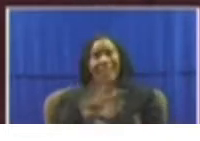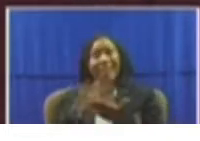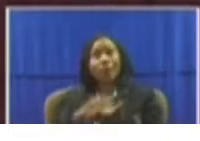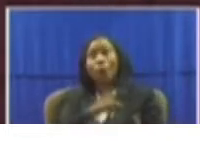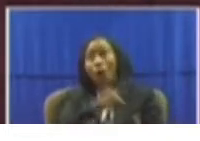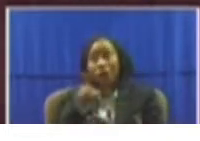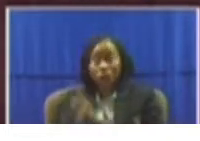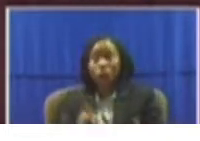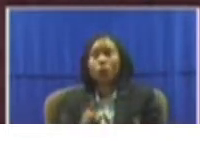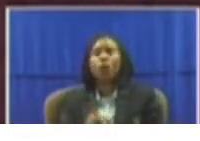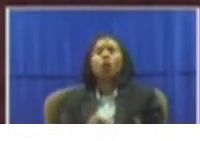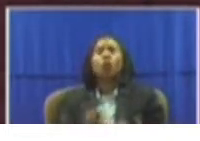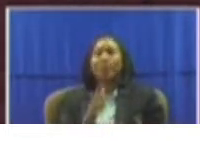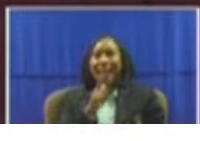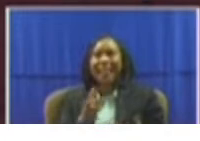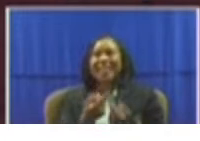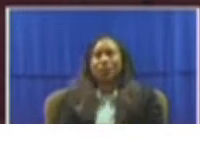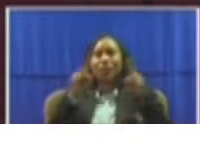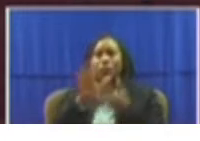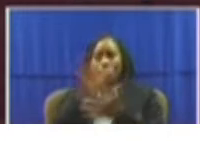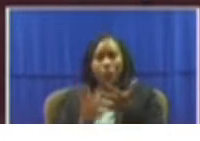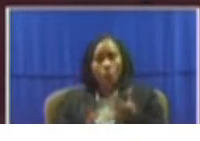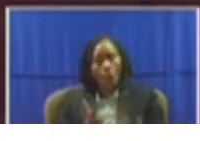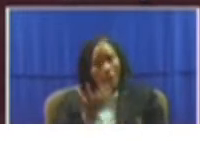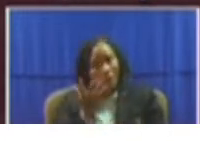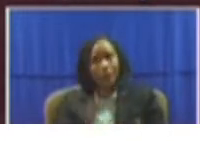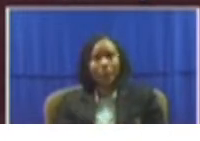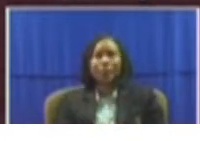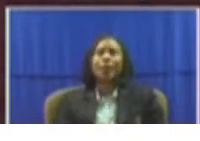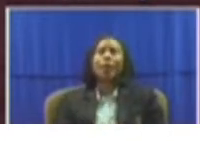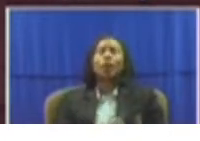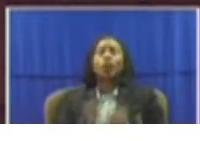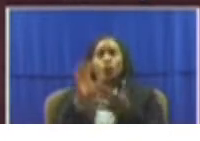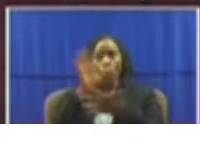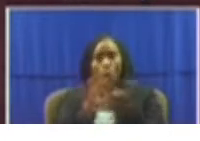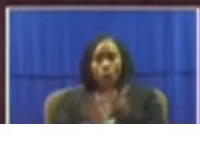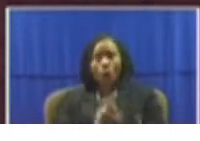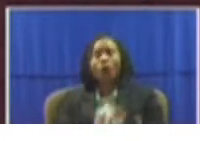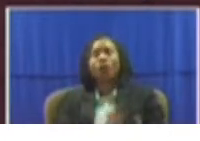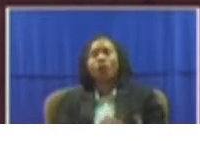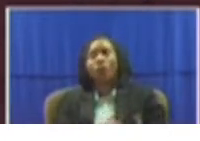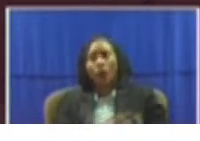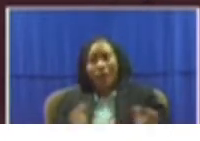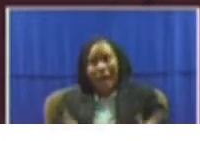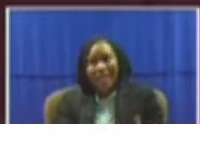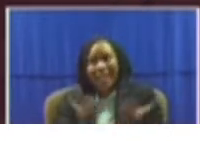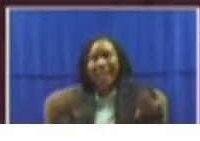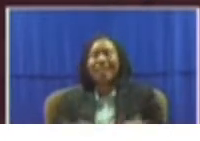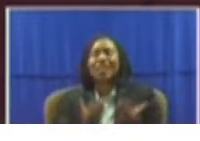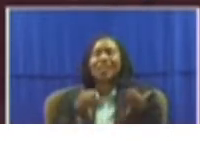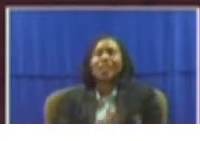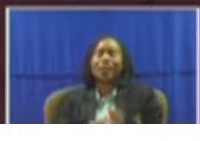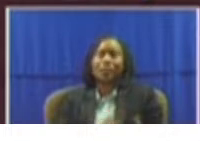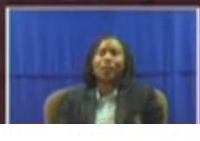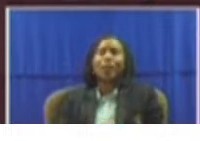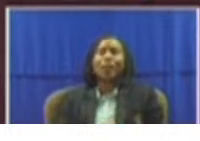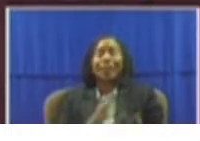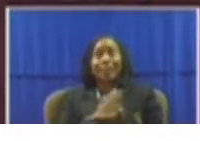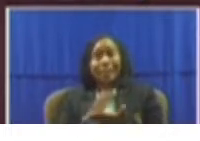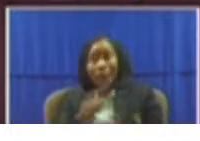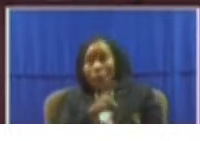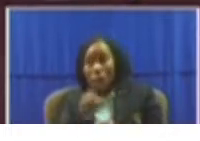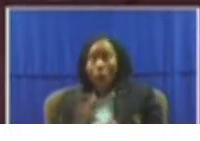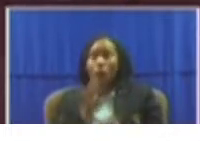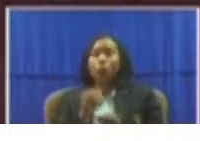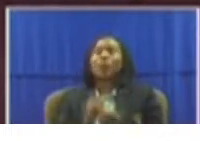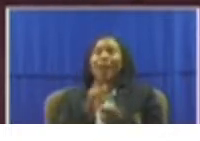tell a different story, a story of courage in the face of intimidation. I know some of you want to tell a story